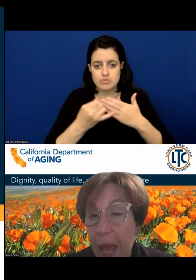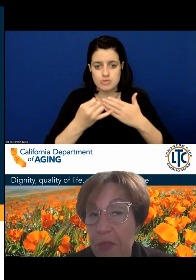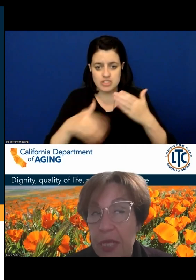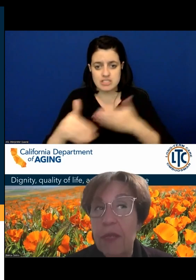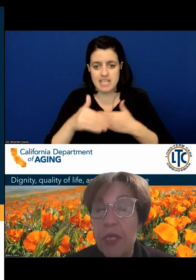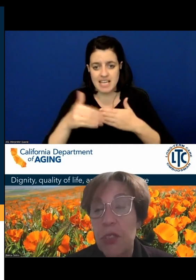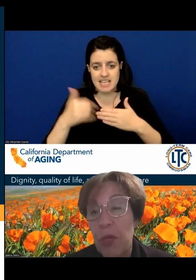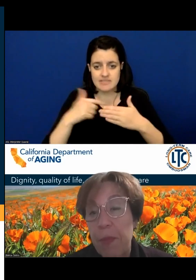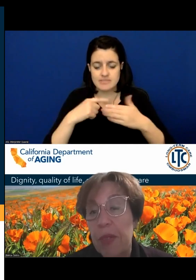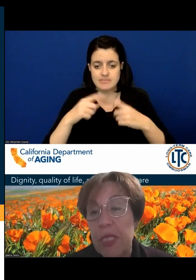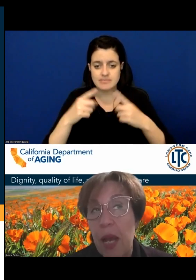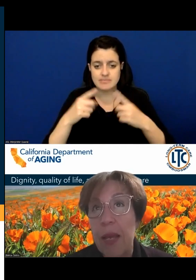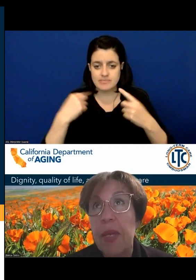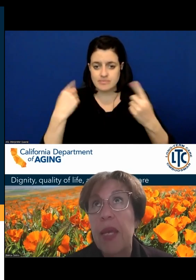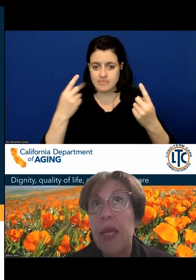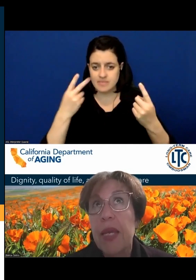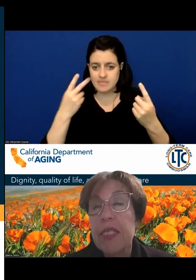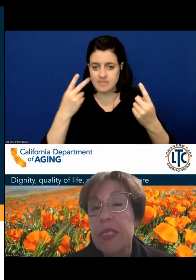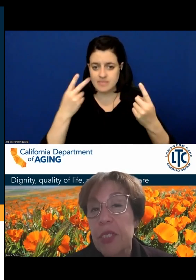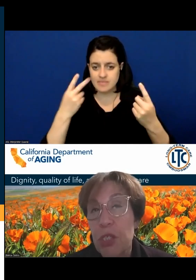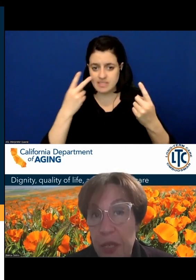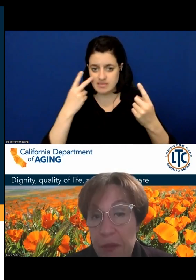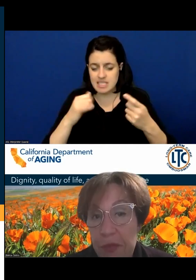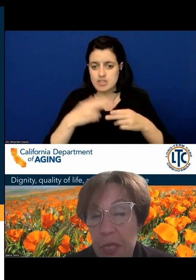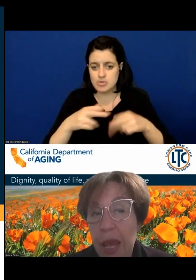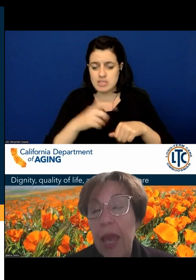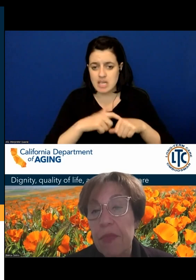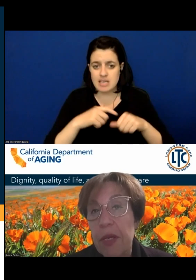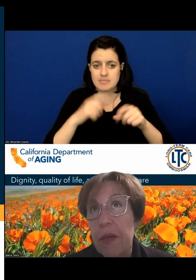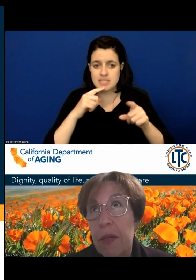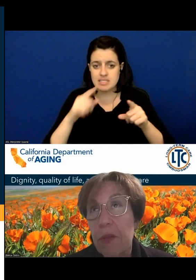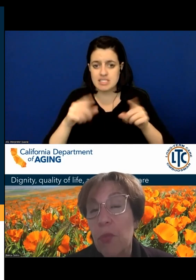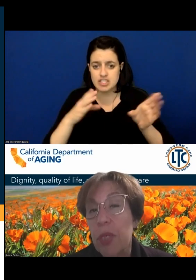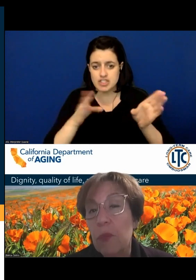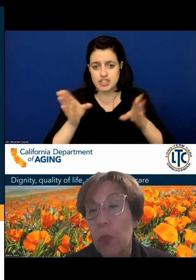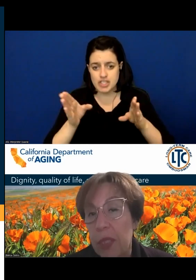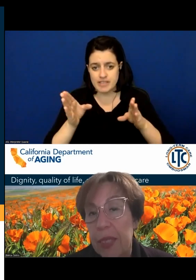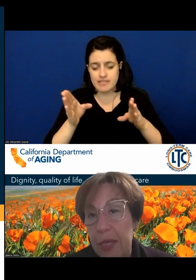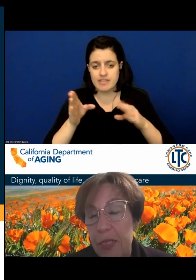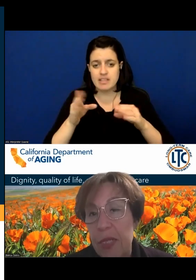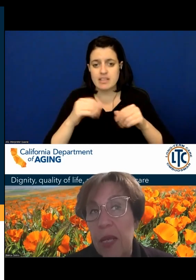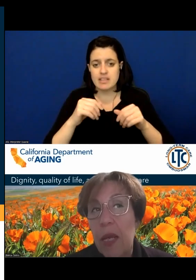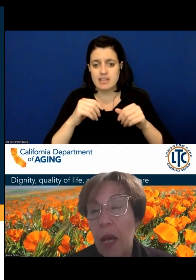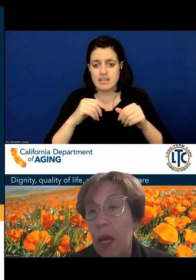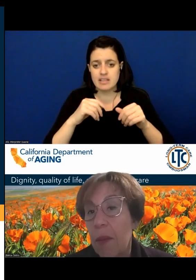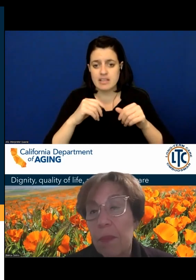I have seen in this short amount of time is the shift and the real